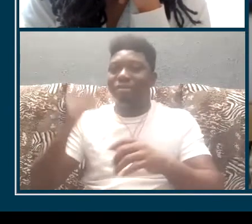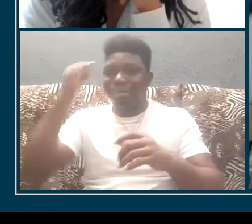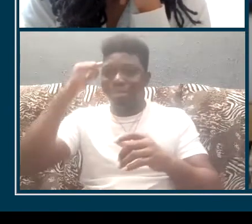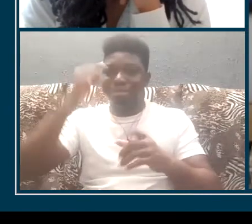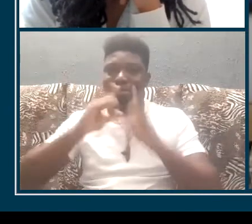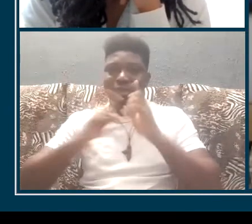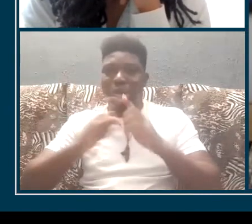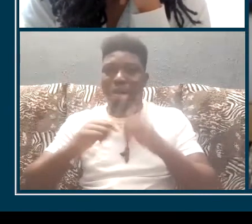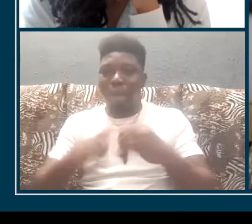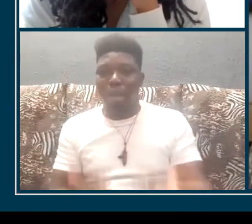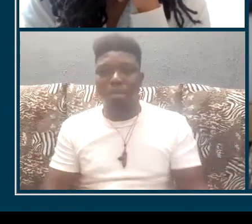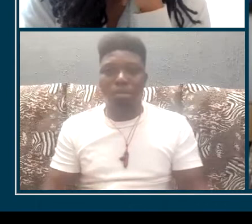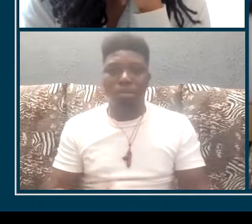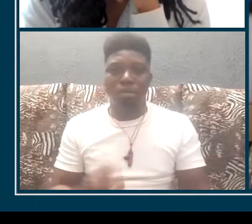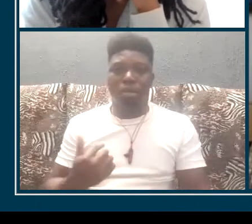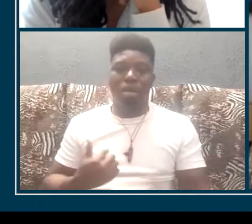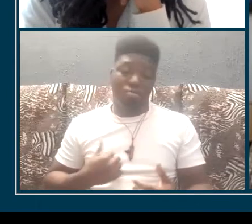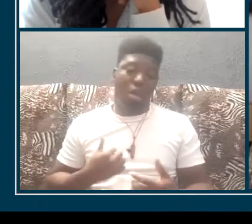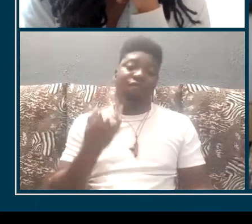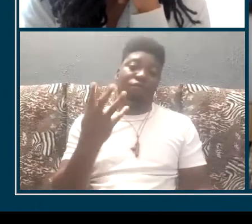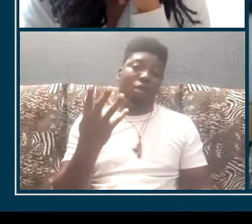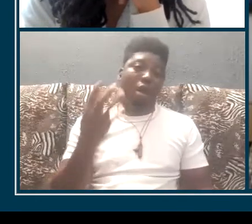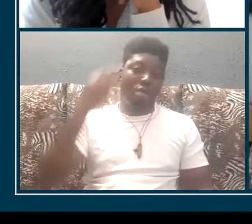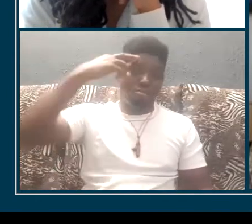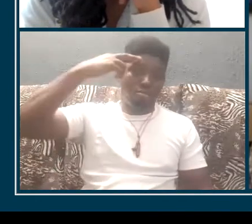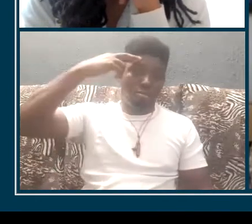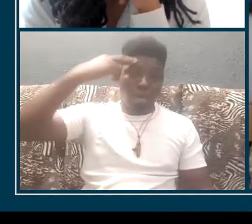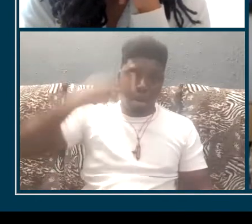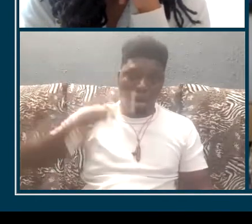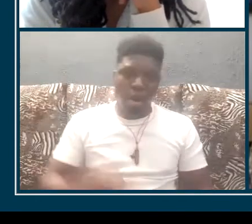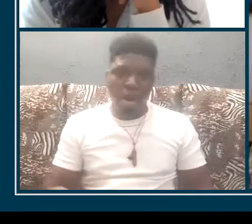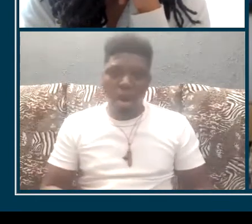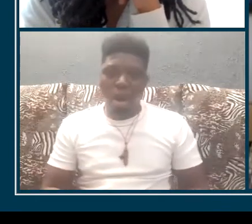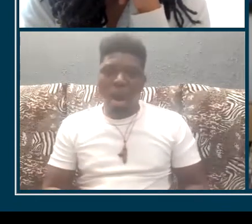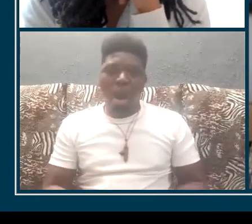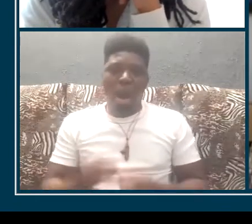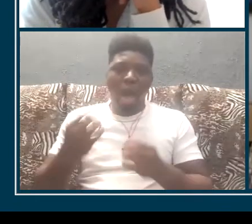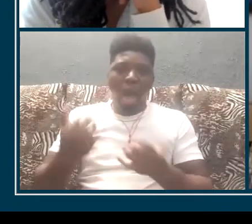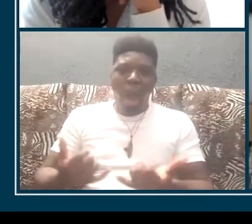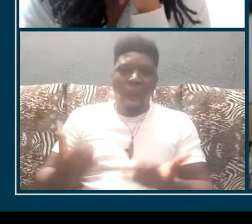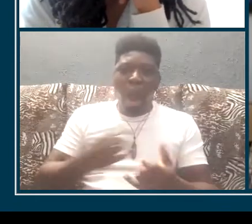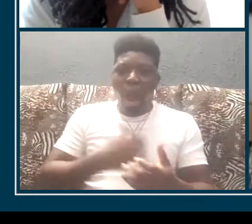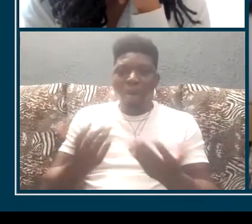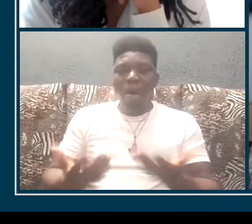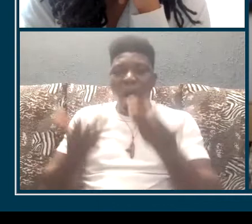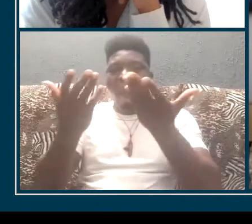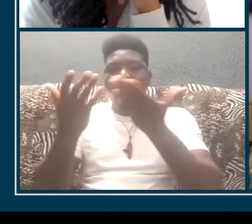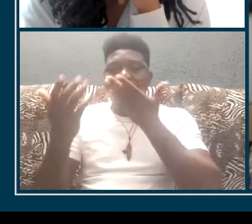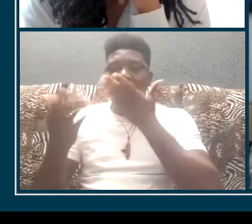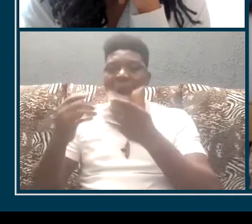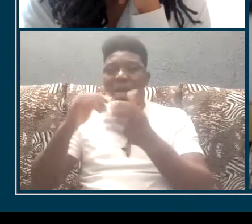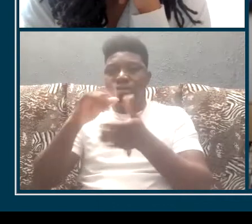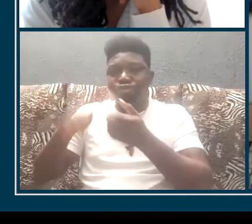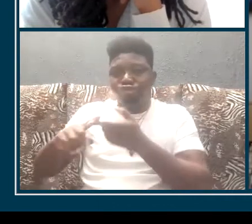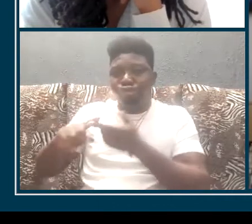more recently. I was going to suggest sarcastically to Abby when she said, you know,